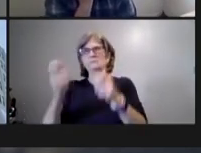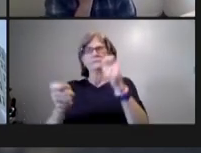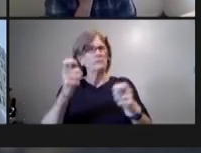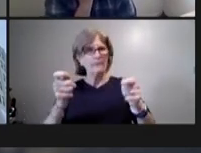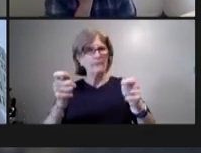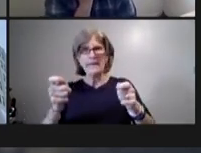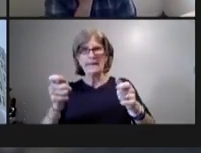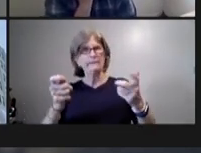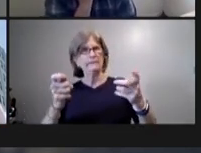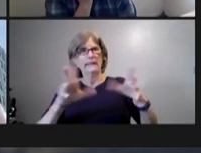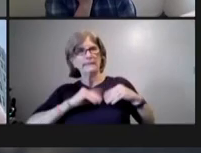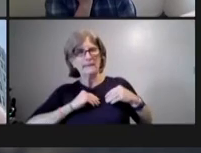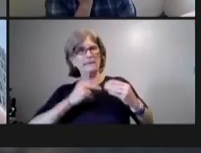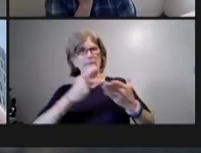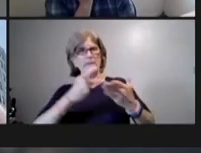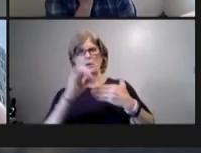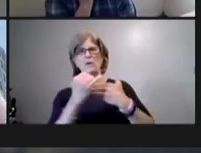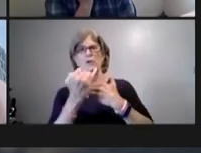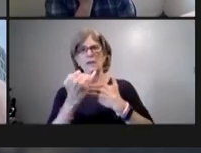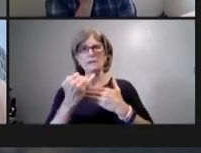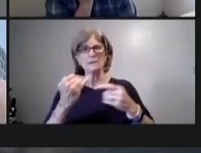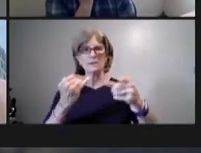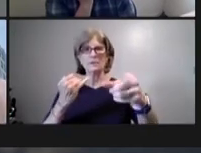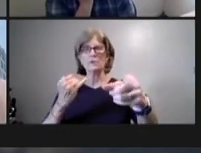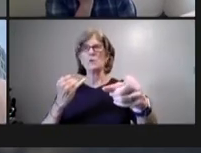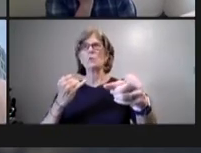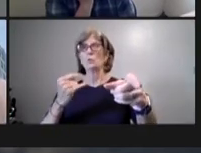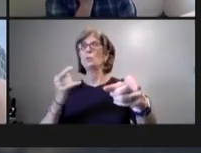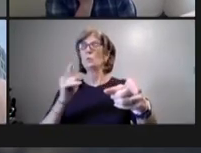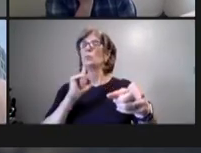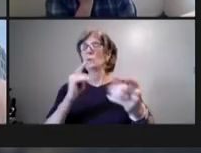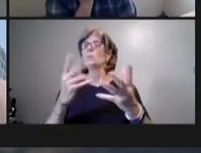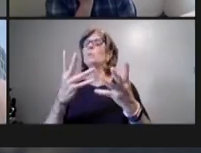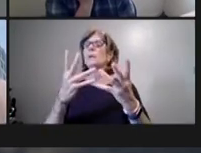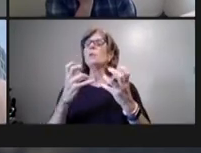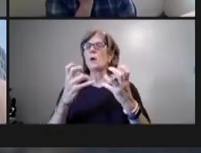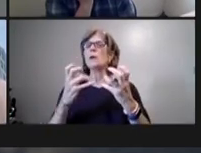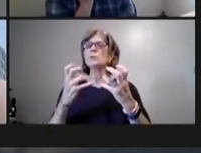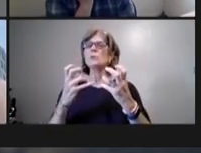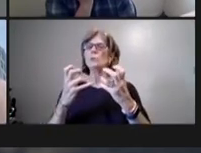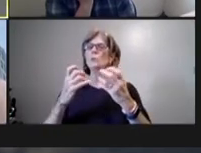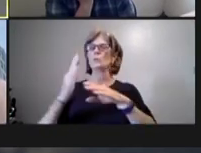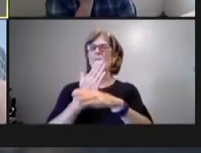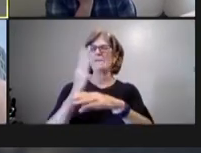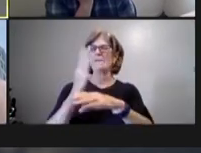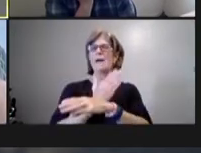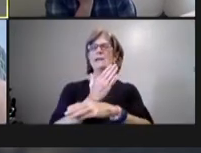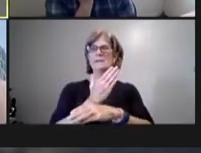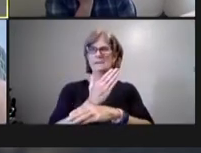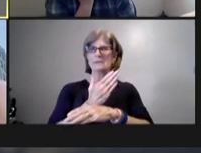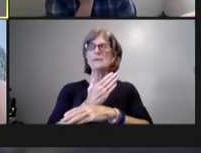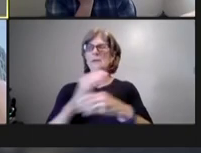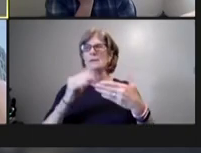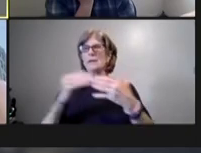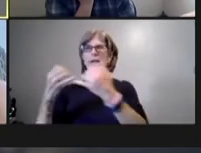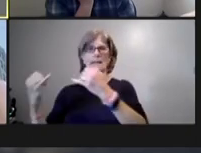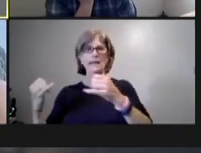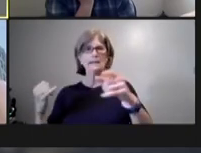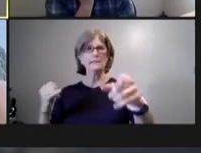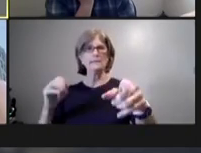projects. So we'd like to get some new guidelines in place or updated guidelines. So if we made the changes and